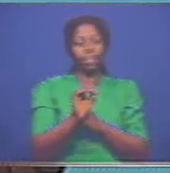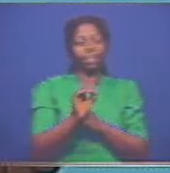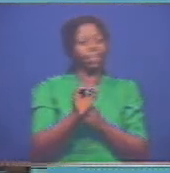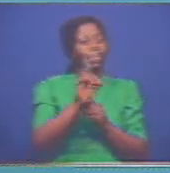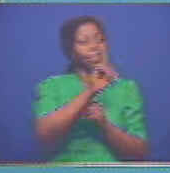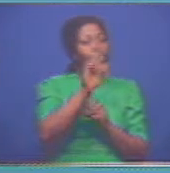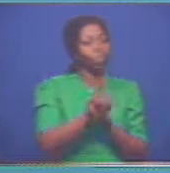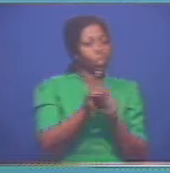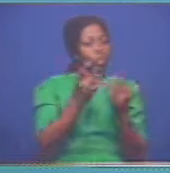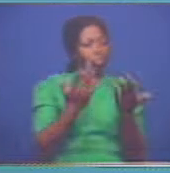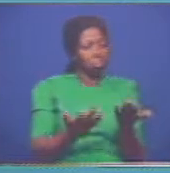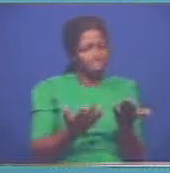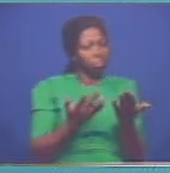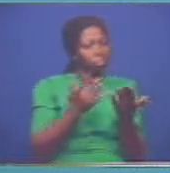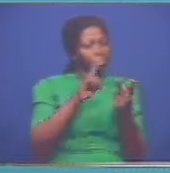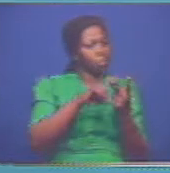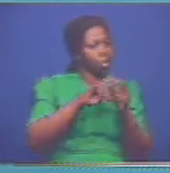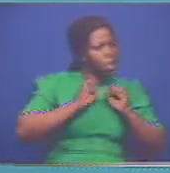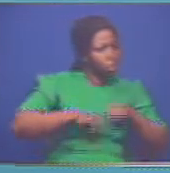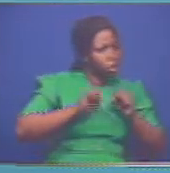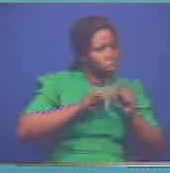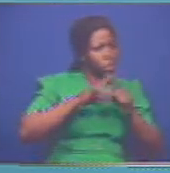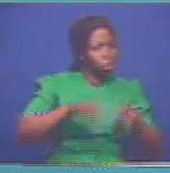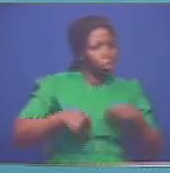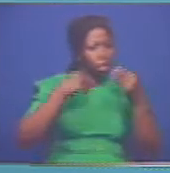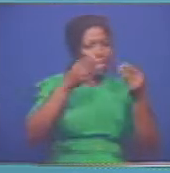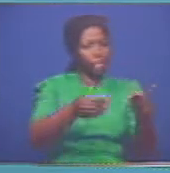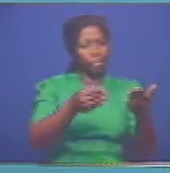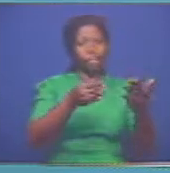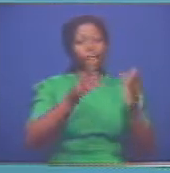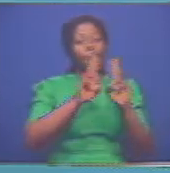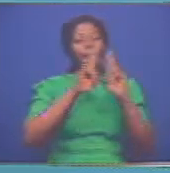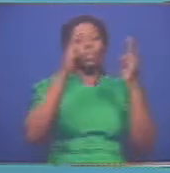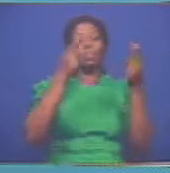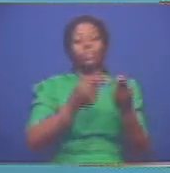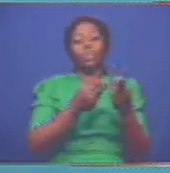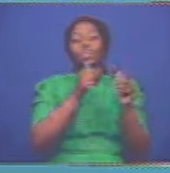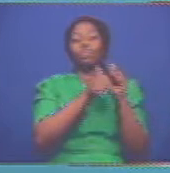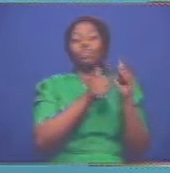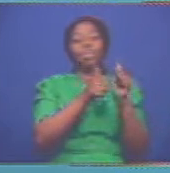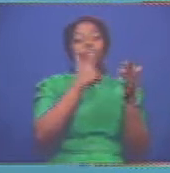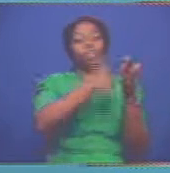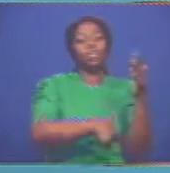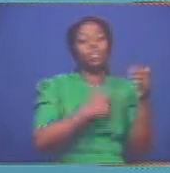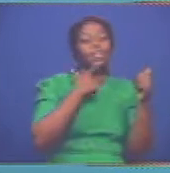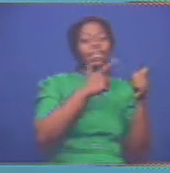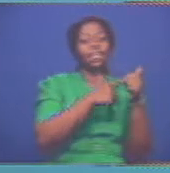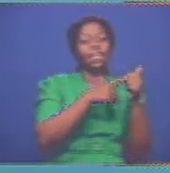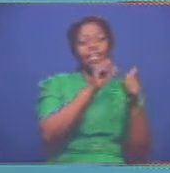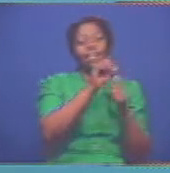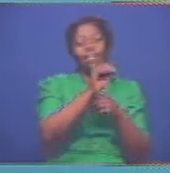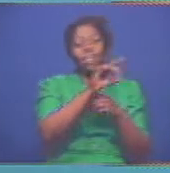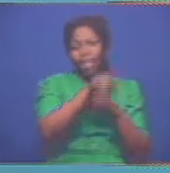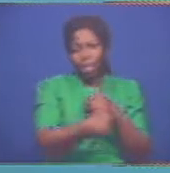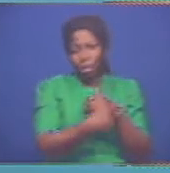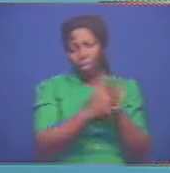this: is it possible to deliver a unit that costs for between 650,000